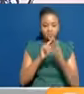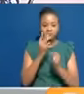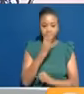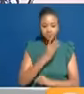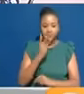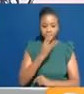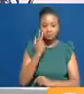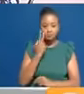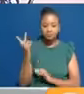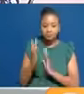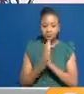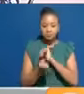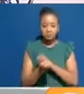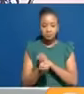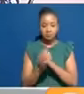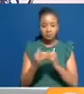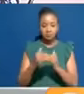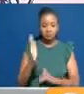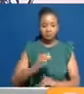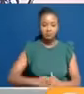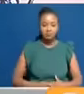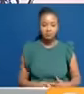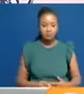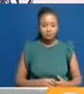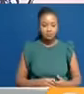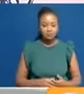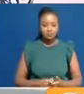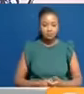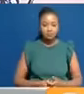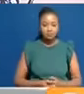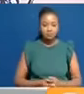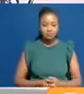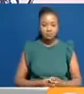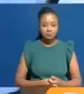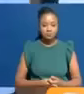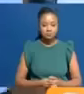begin our broadcast with our very own Chemtai Goin.